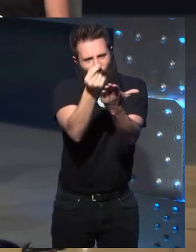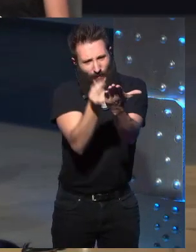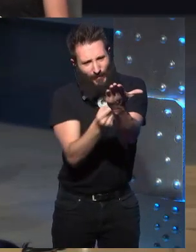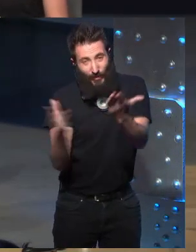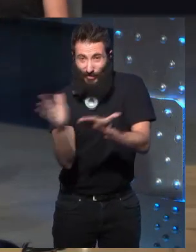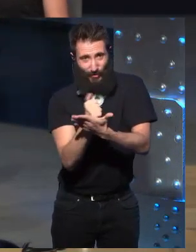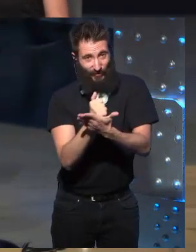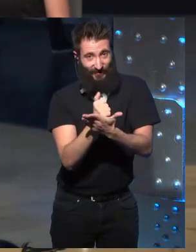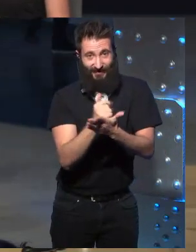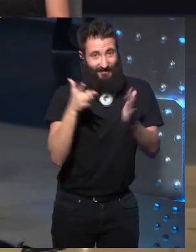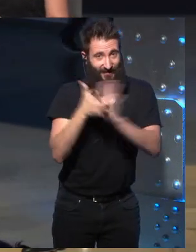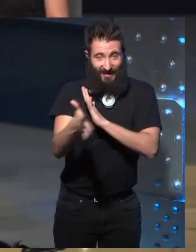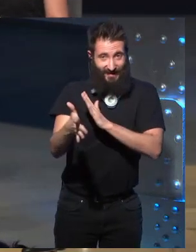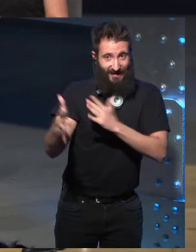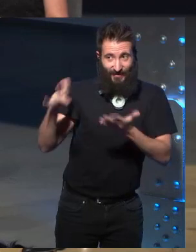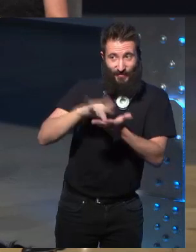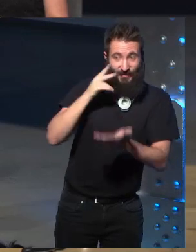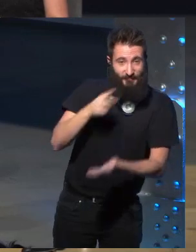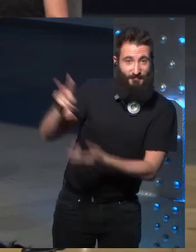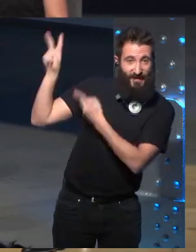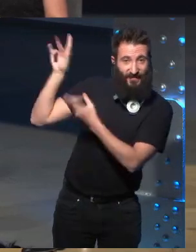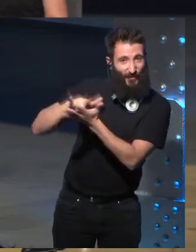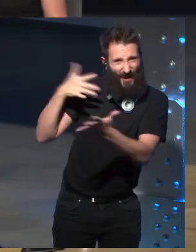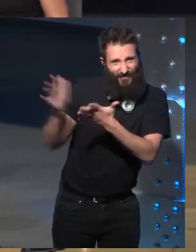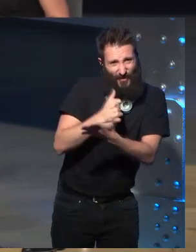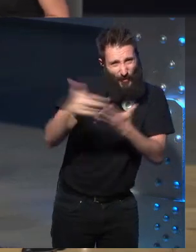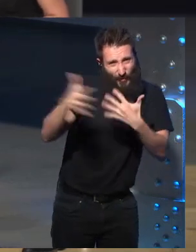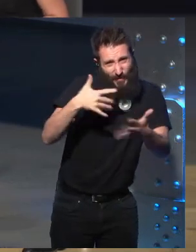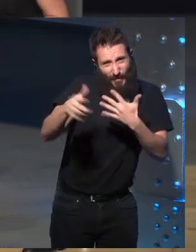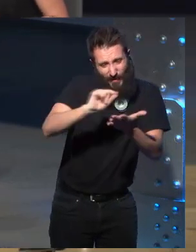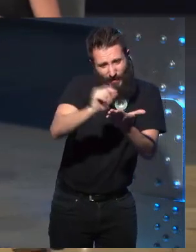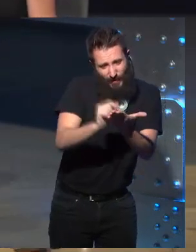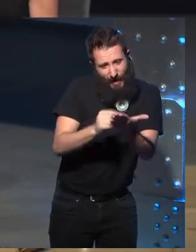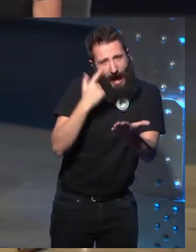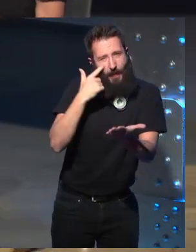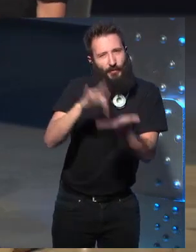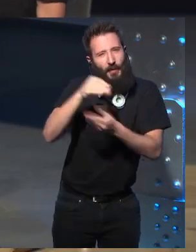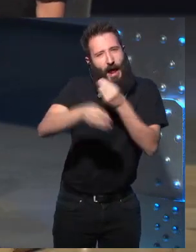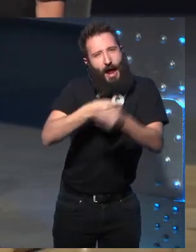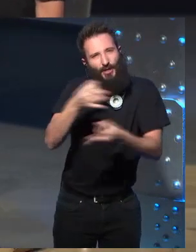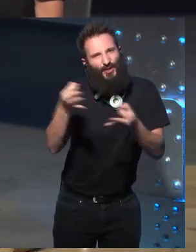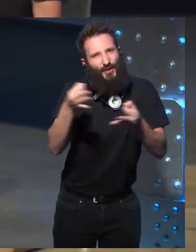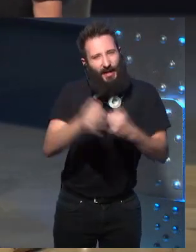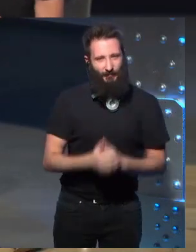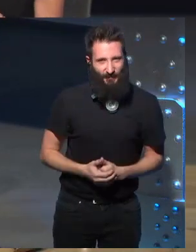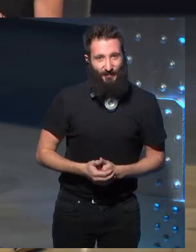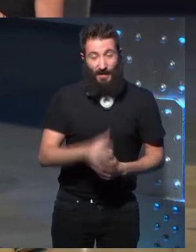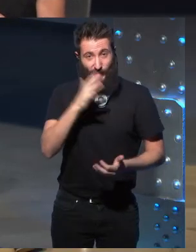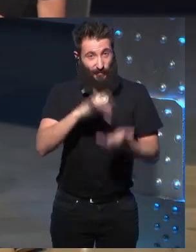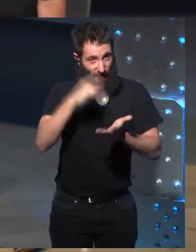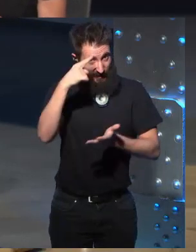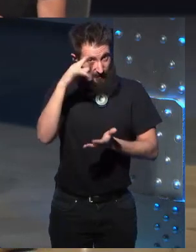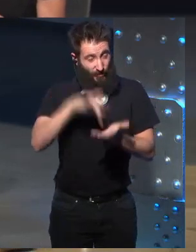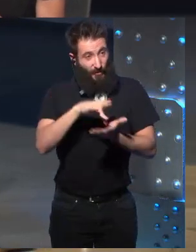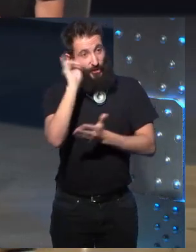to everything. He's been watching everything. He's been drawing everything that he saw on the screen. So let's see what Enrique